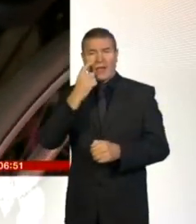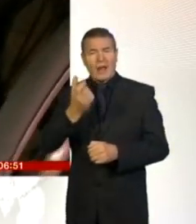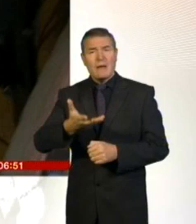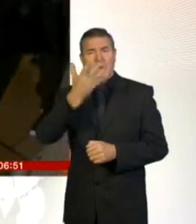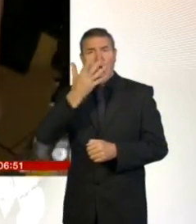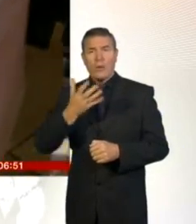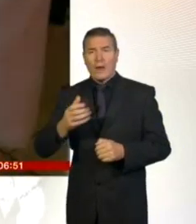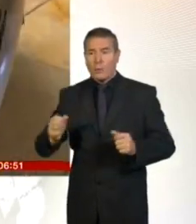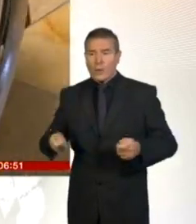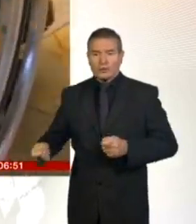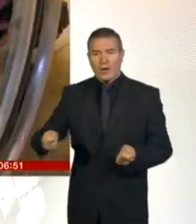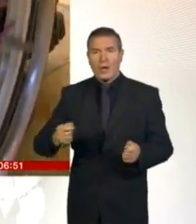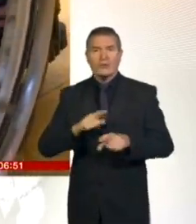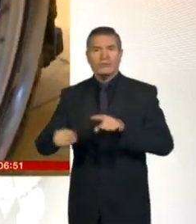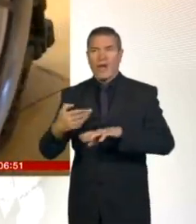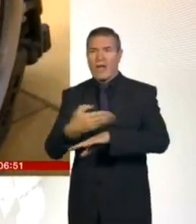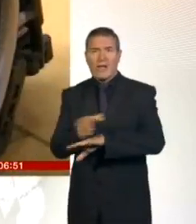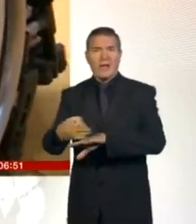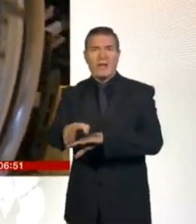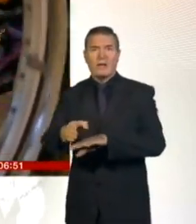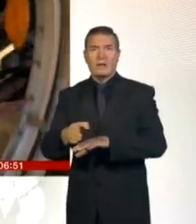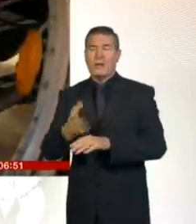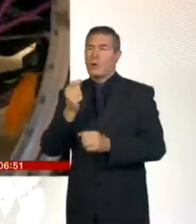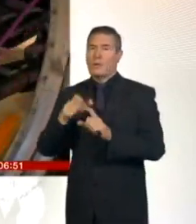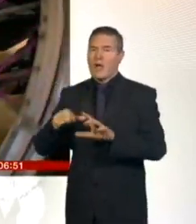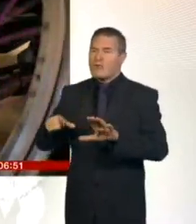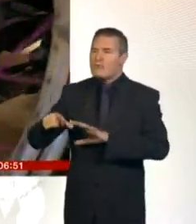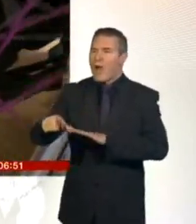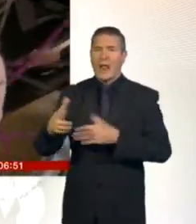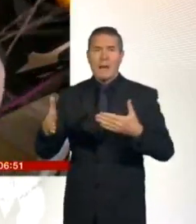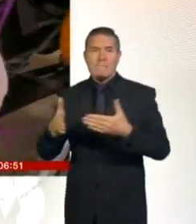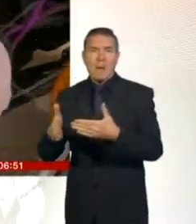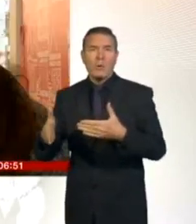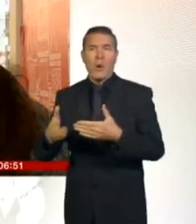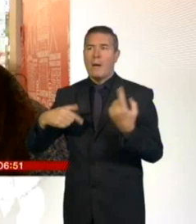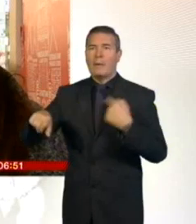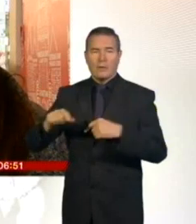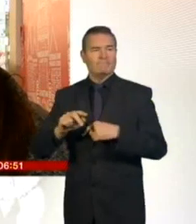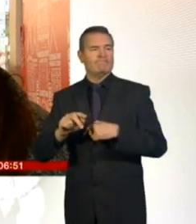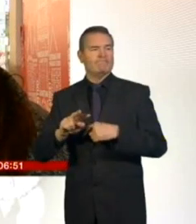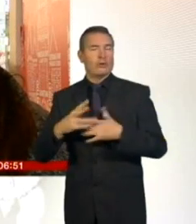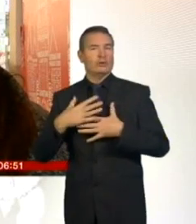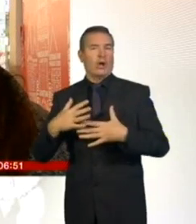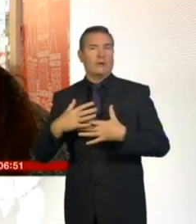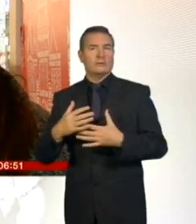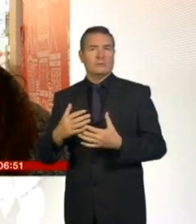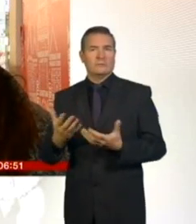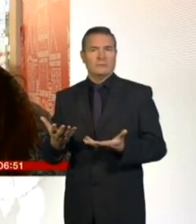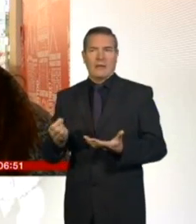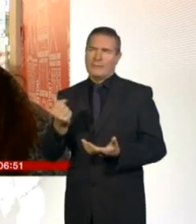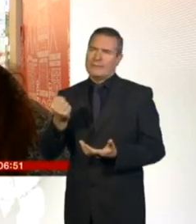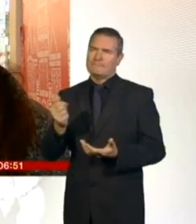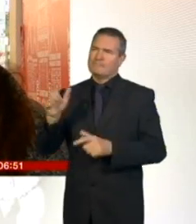manoeuvre your wheelchair and you've hit a rail and everyone around you looks really shocked and they look